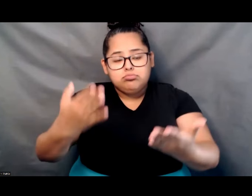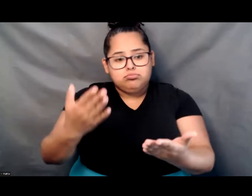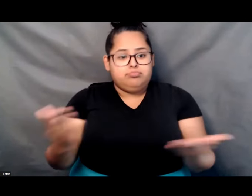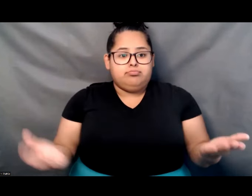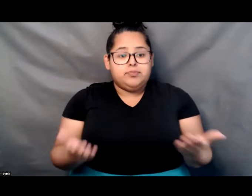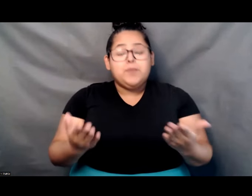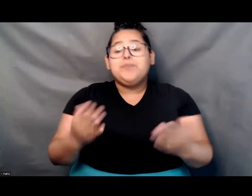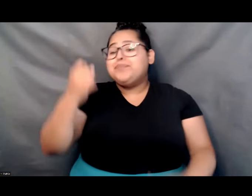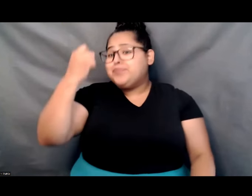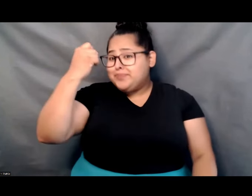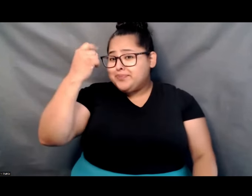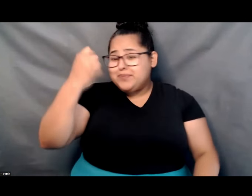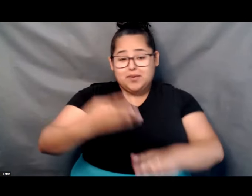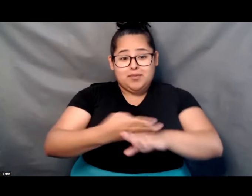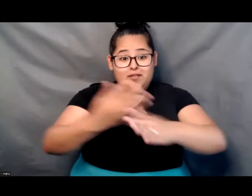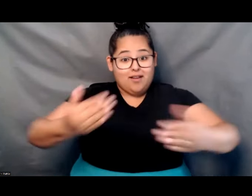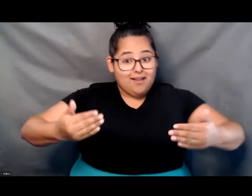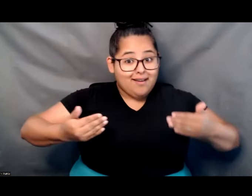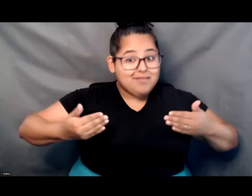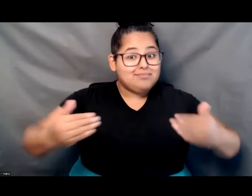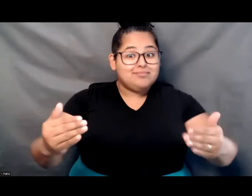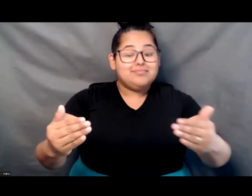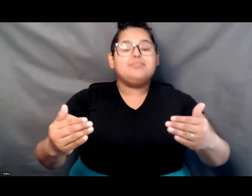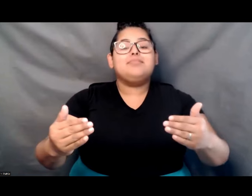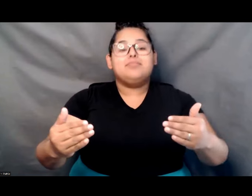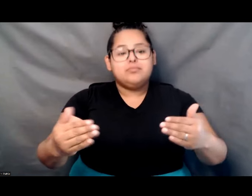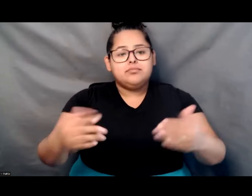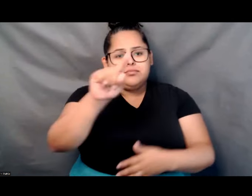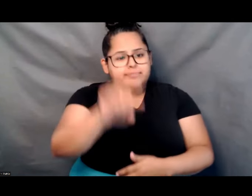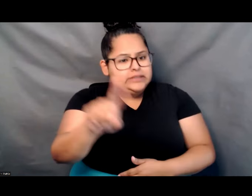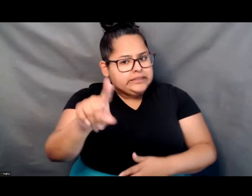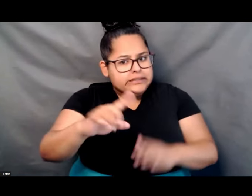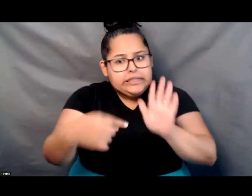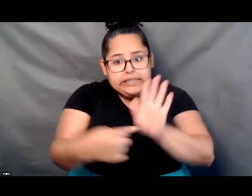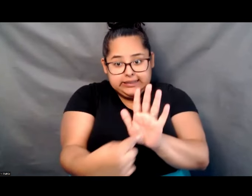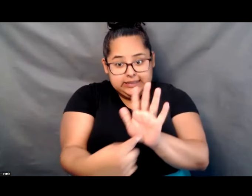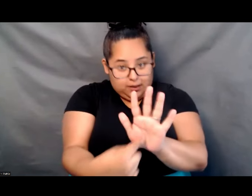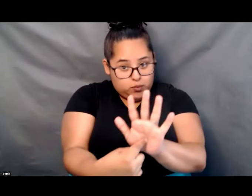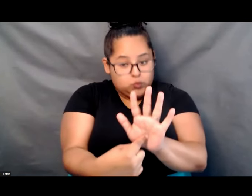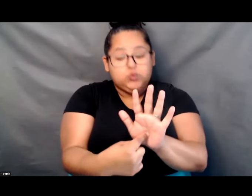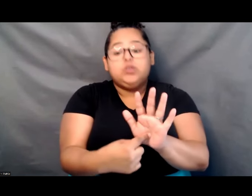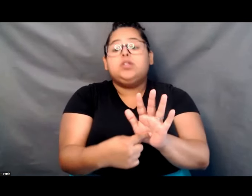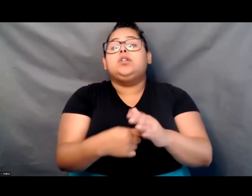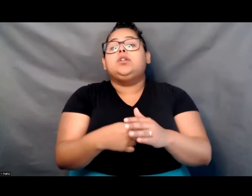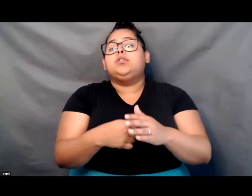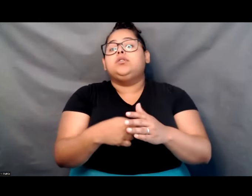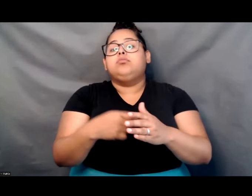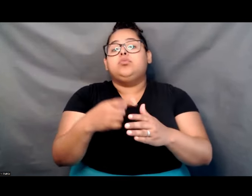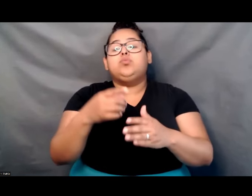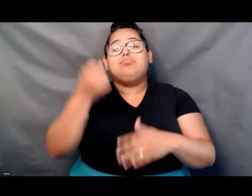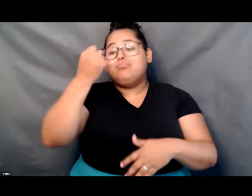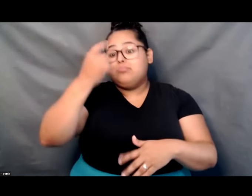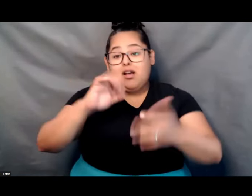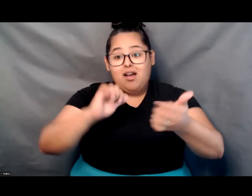I do want to say before we discuss these are just some examples of accommodations. Students must talk to